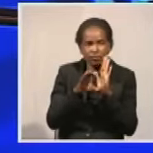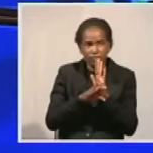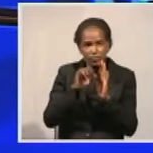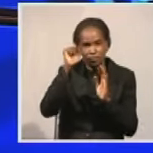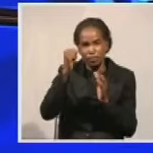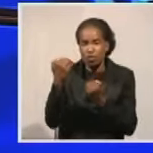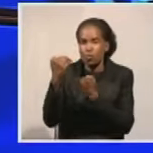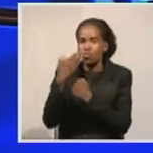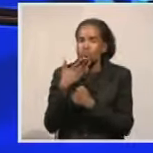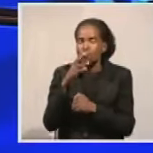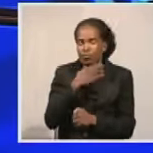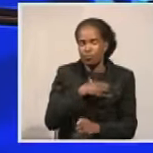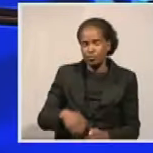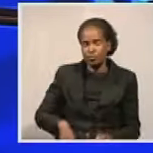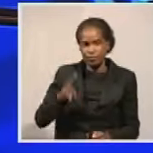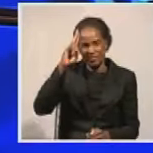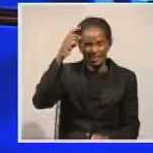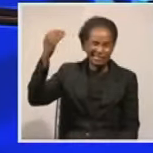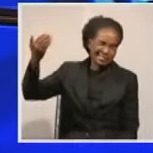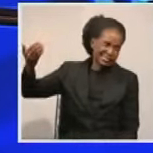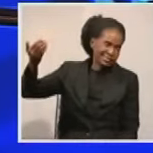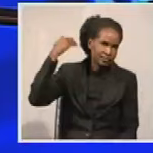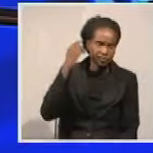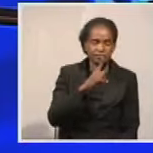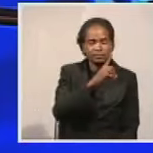him. In the 70s,